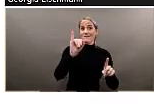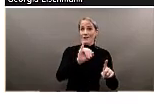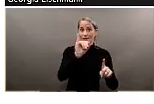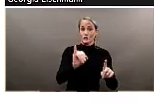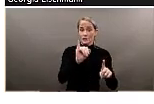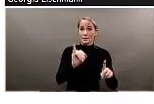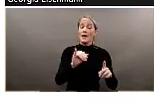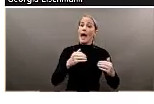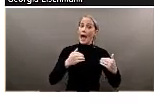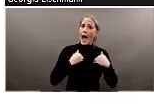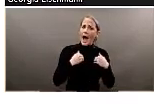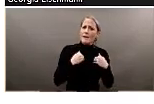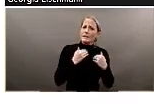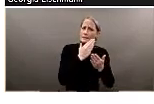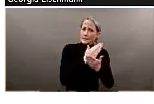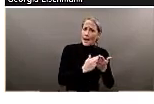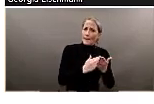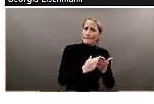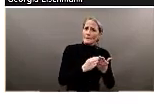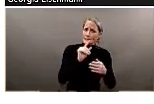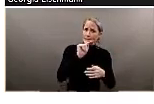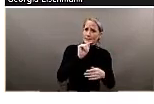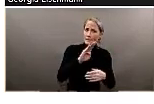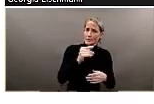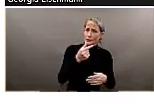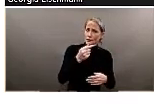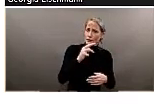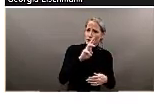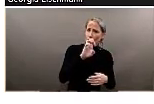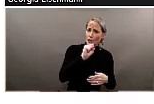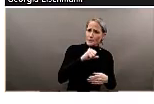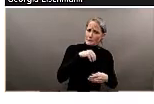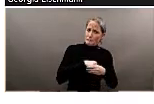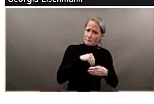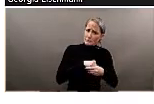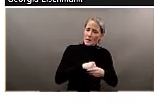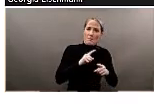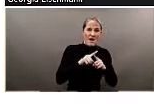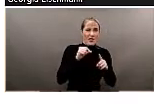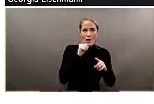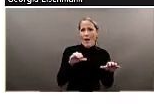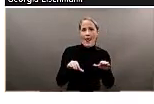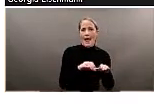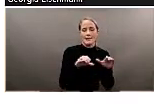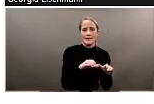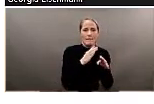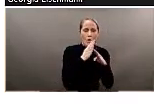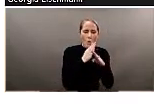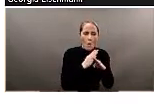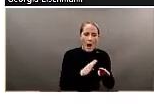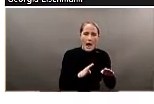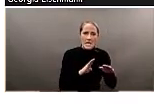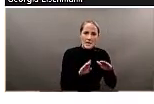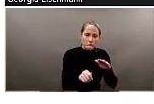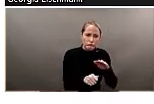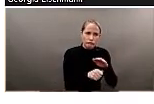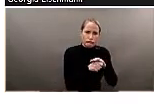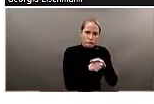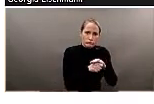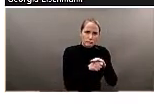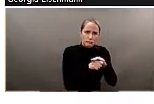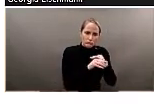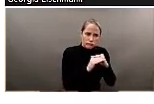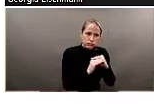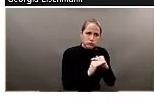It's when there's a small amount of germs within their body, but they're inactive. Those TB germs are inactive. They don't feel sick. They don't have